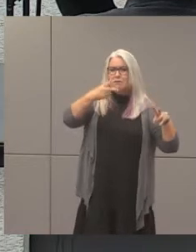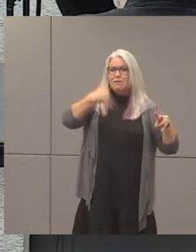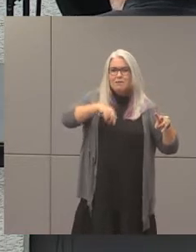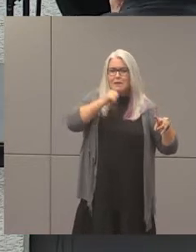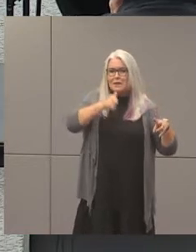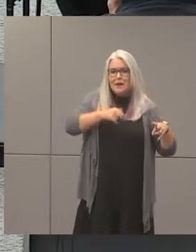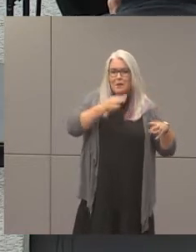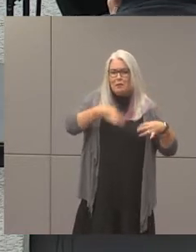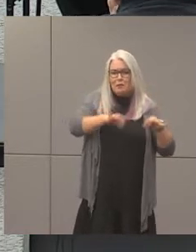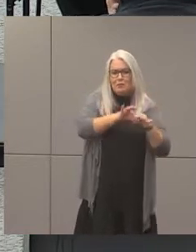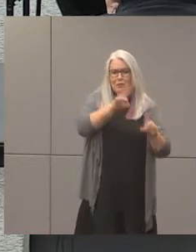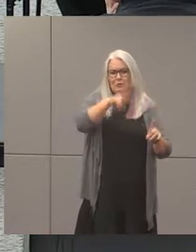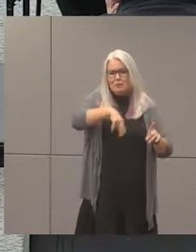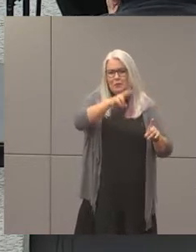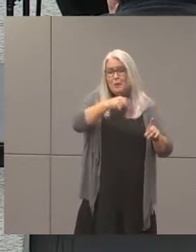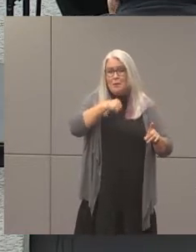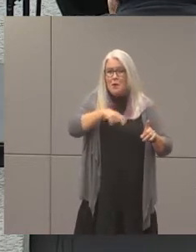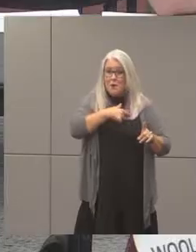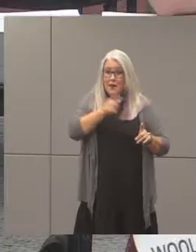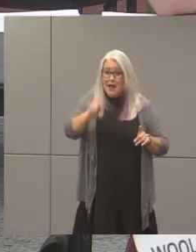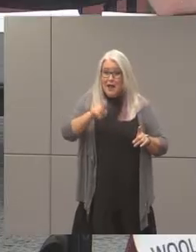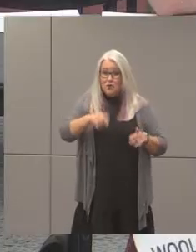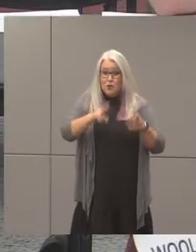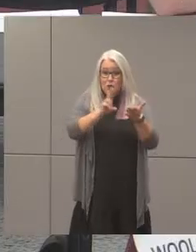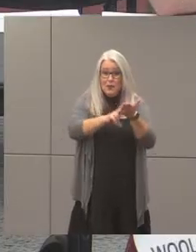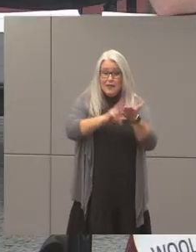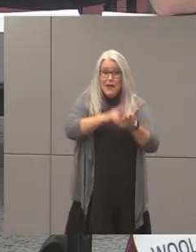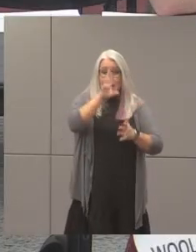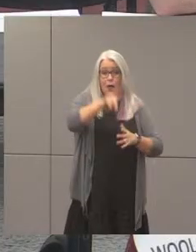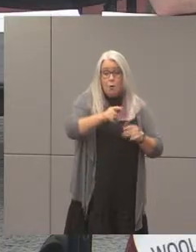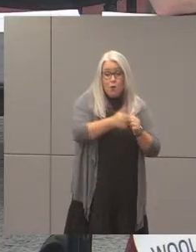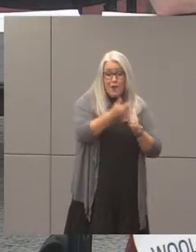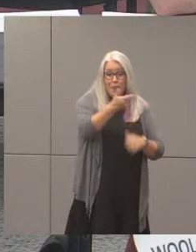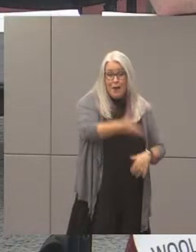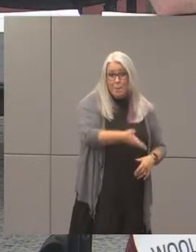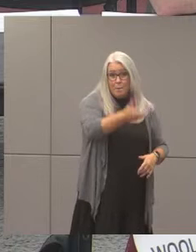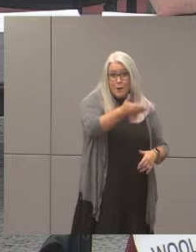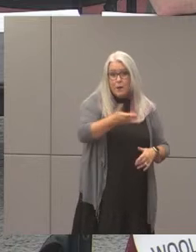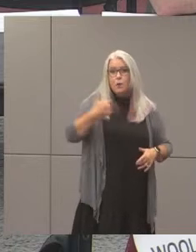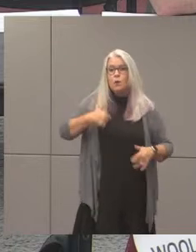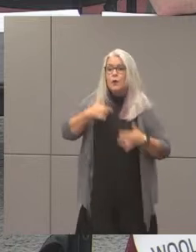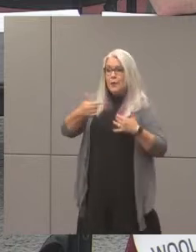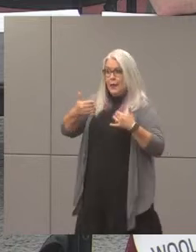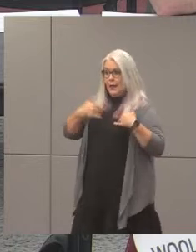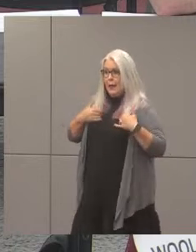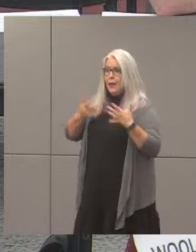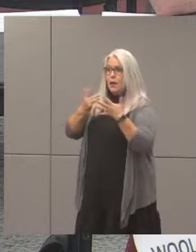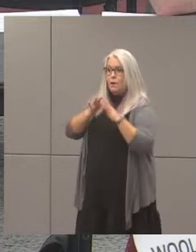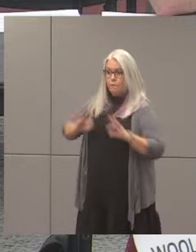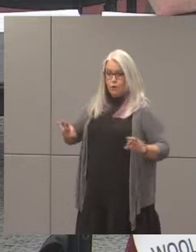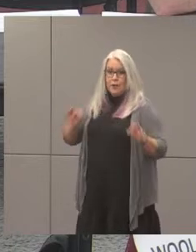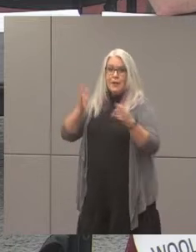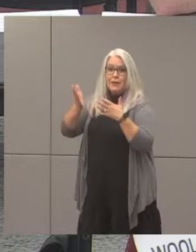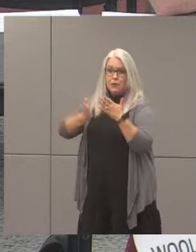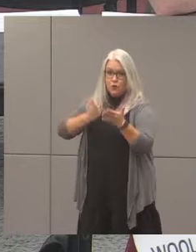Yeah. But let's sign up with them. We received a free service, and there wasn't a contractual arrangement.